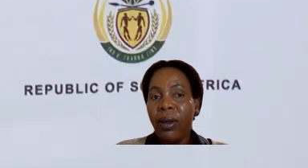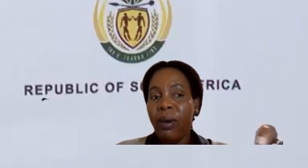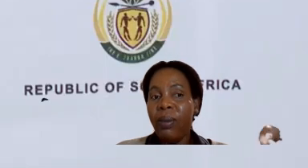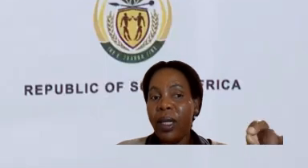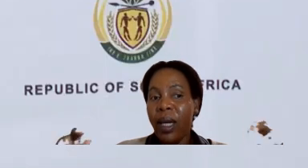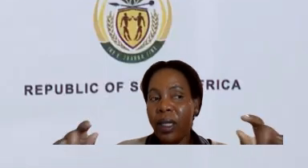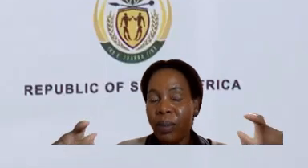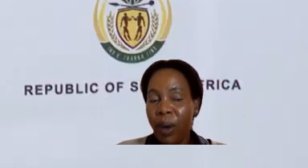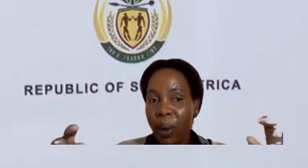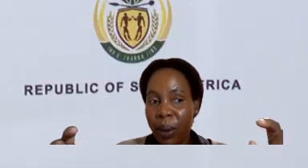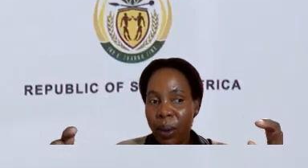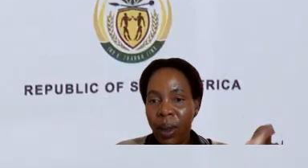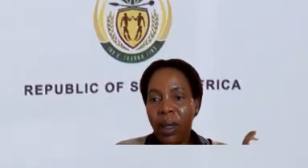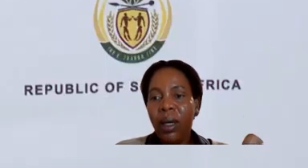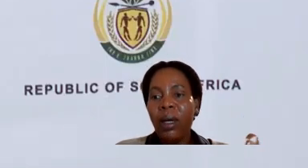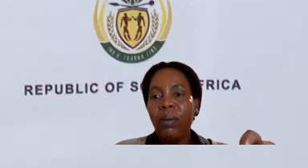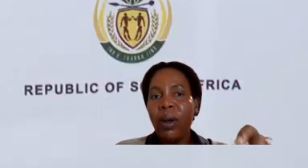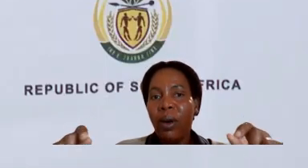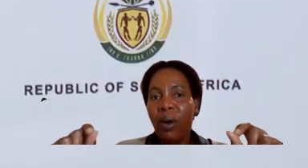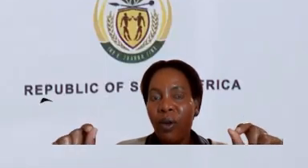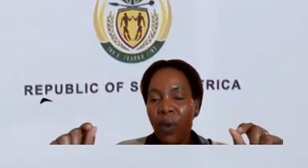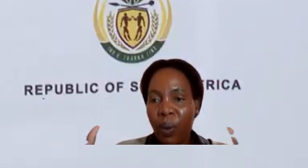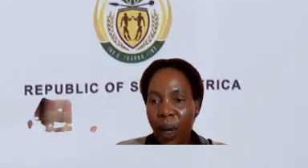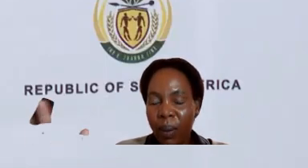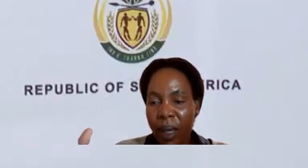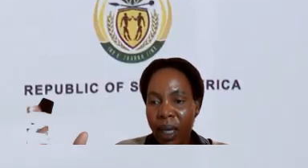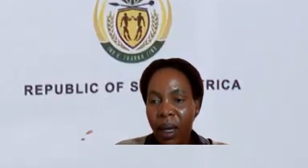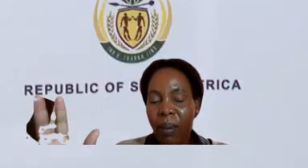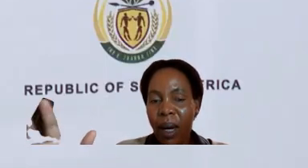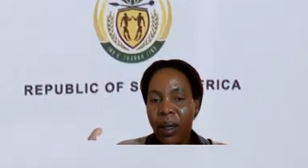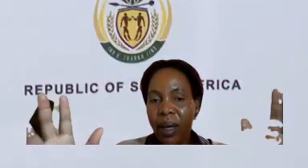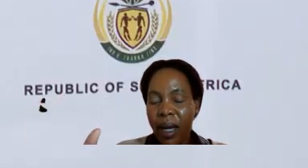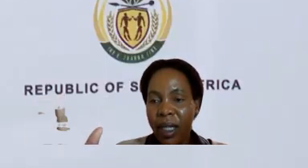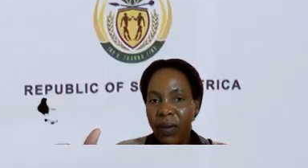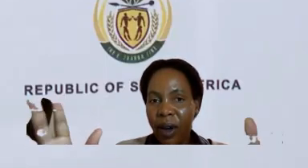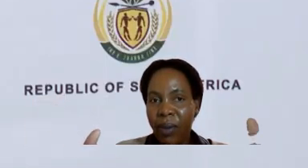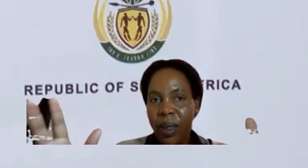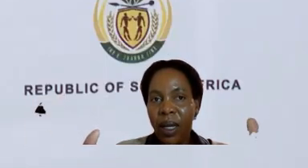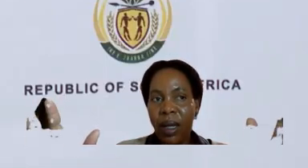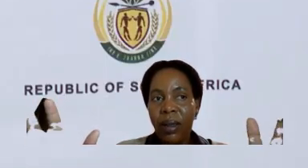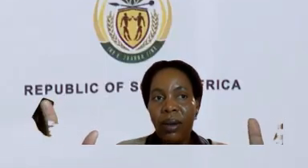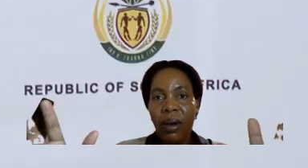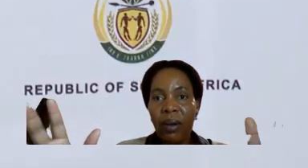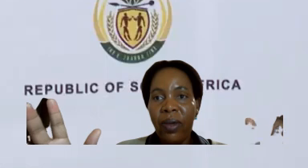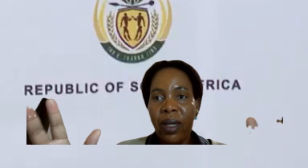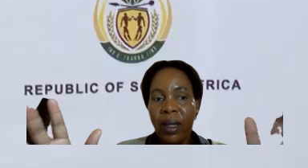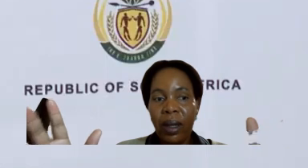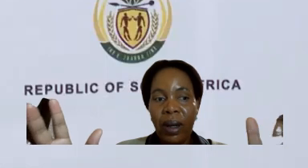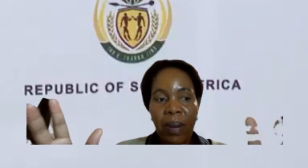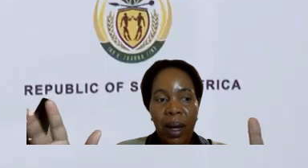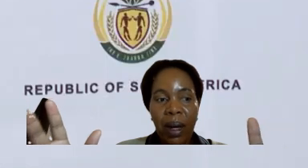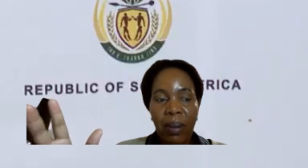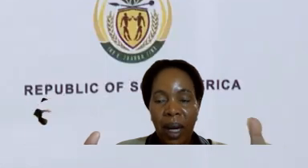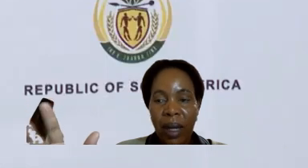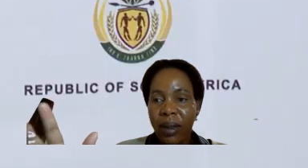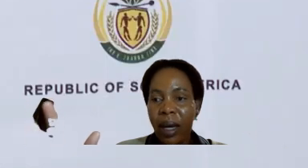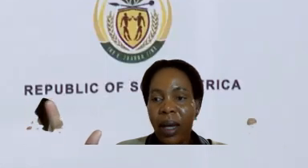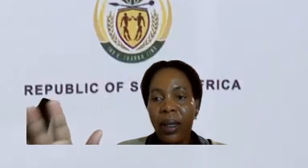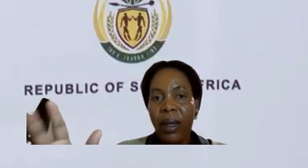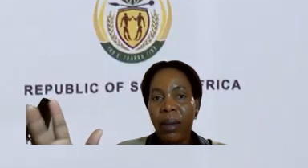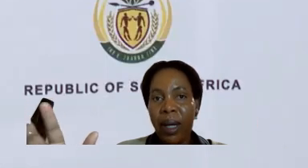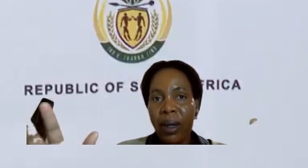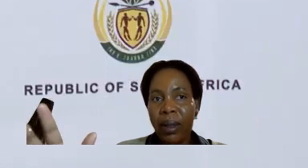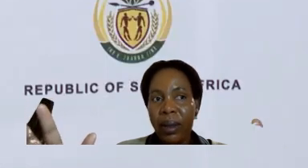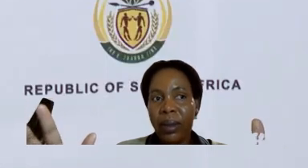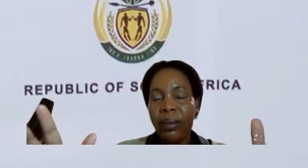there. They'll be that small, but overwhelmingly about 95% of these illegal miners